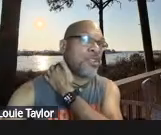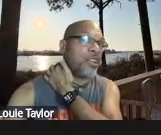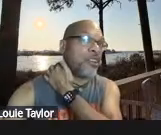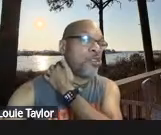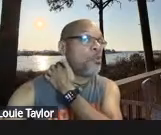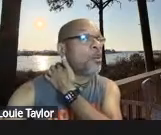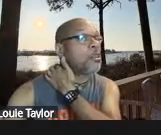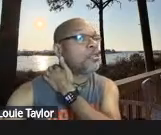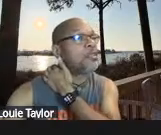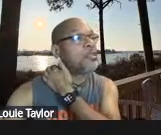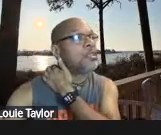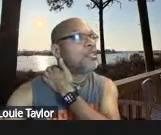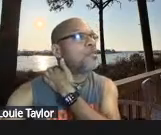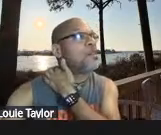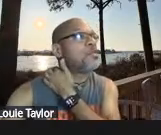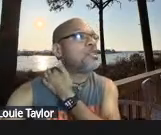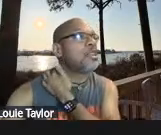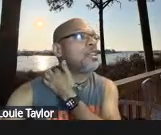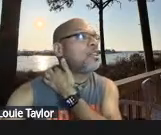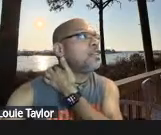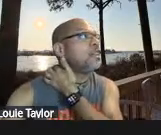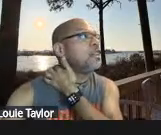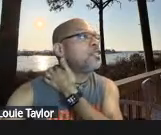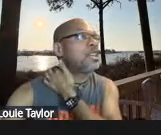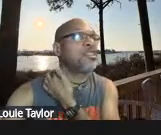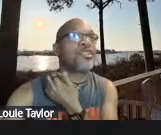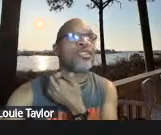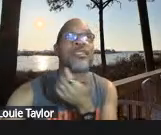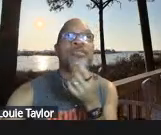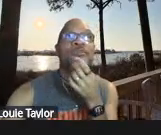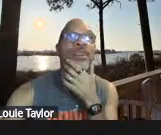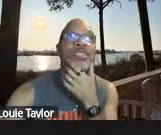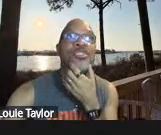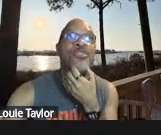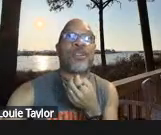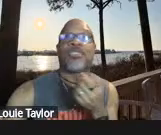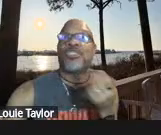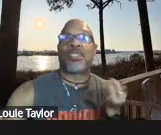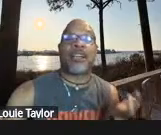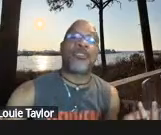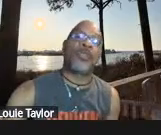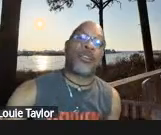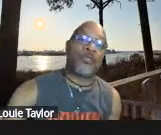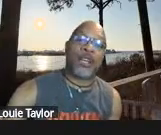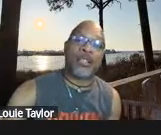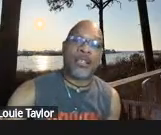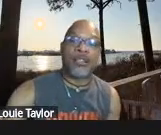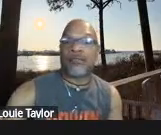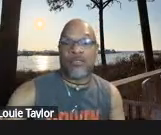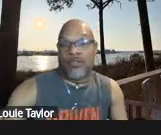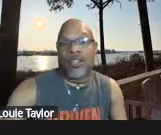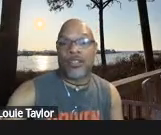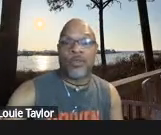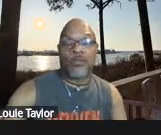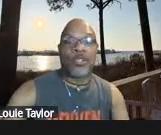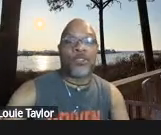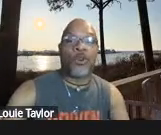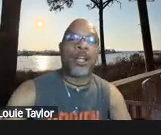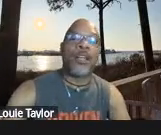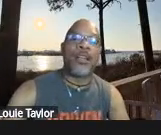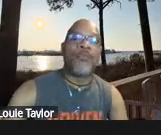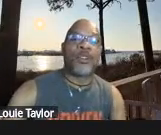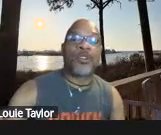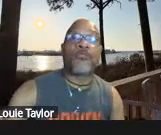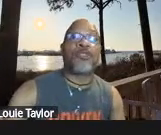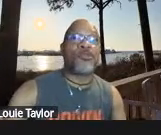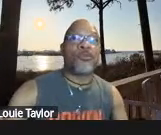Sometimes it'll tell you it don't work. Sometimes it'll tell you it'll take you to Messenger, but it'll just stare at you like you're crazy because it doesn't know what you